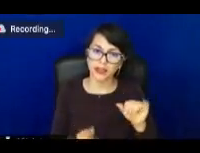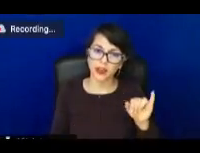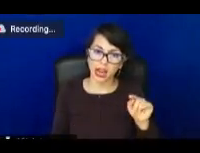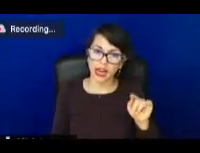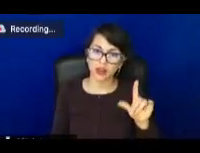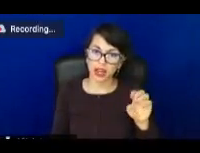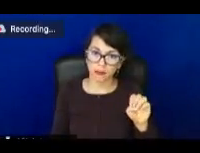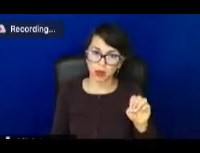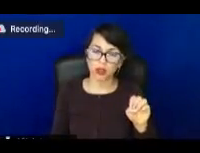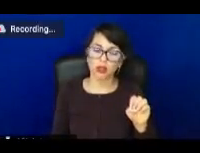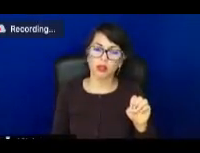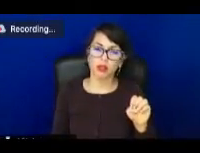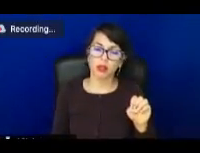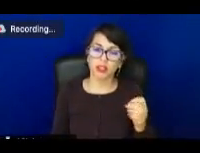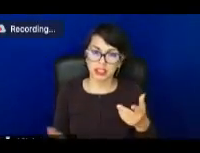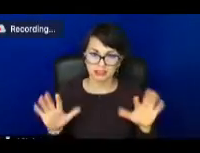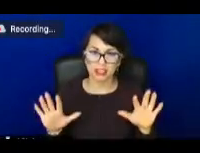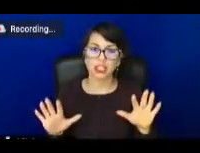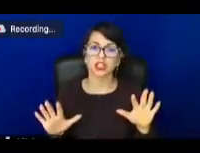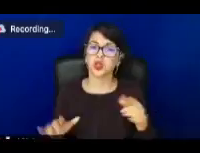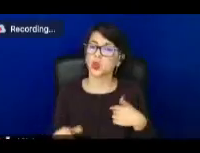at anything. We can't talk about it.